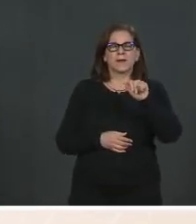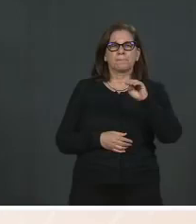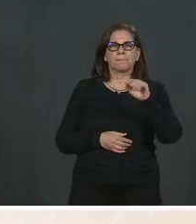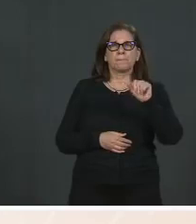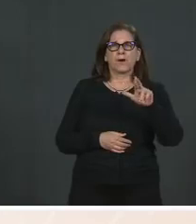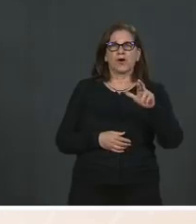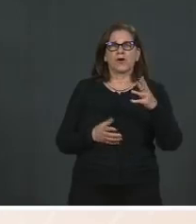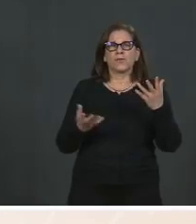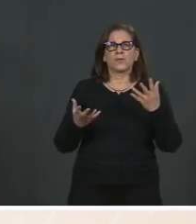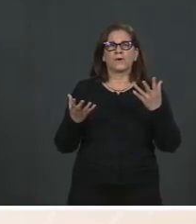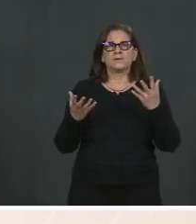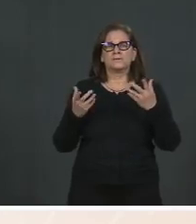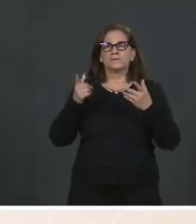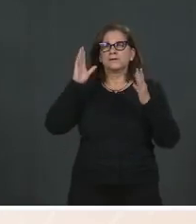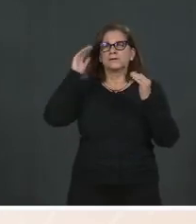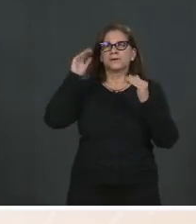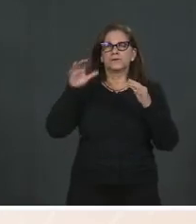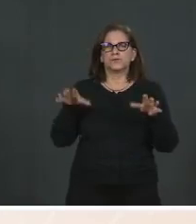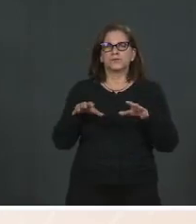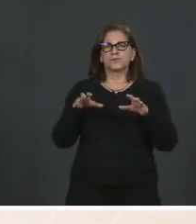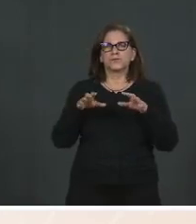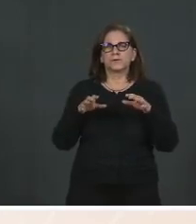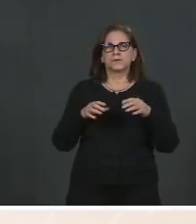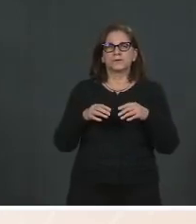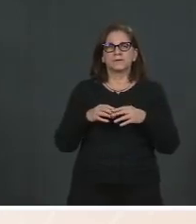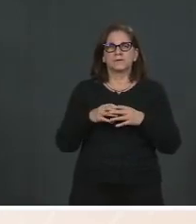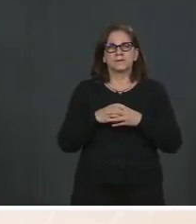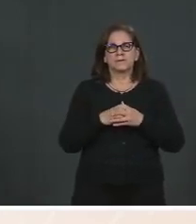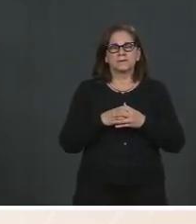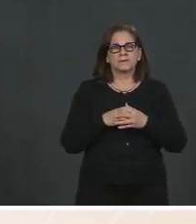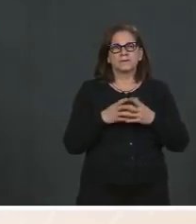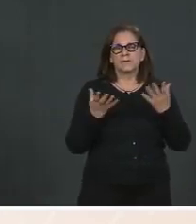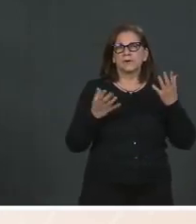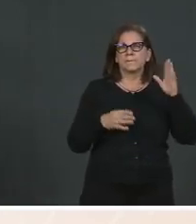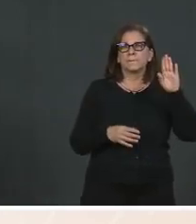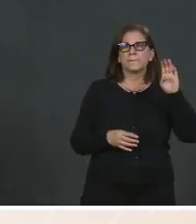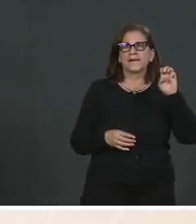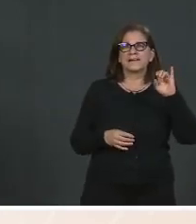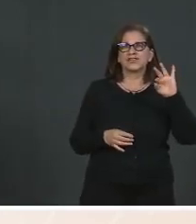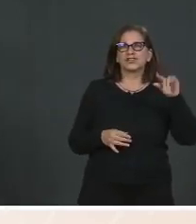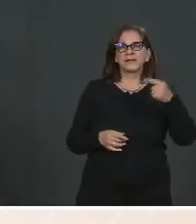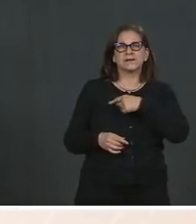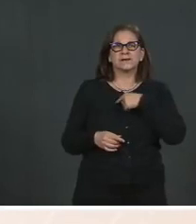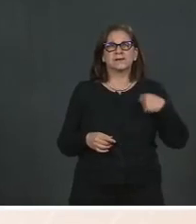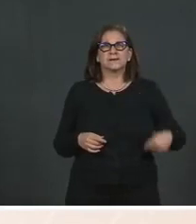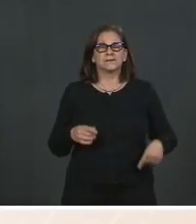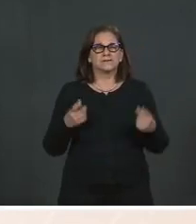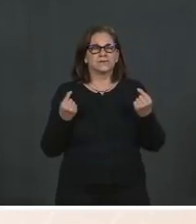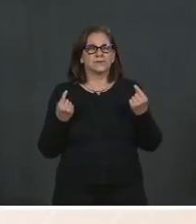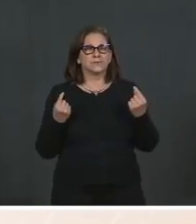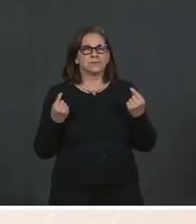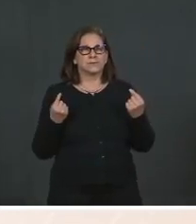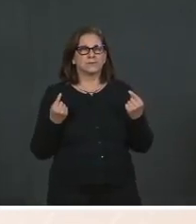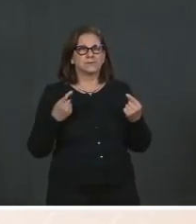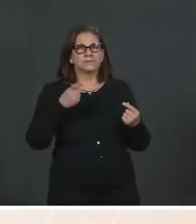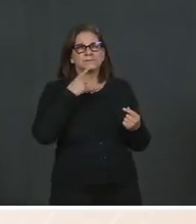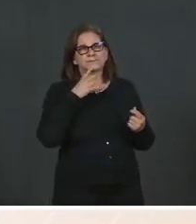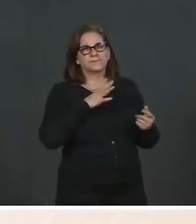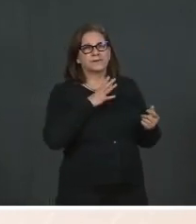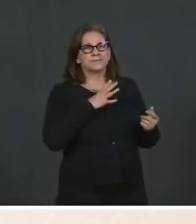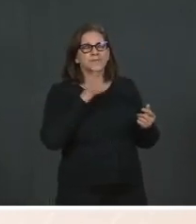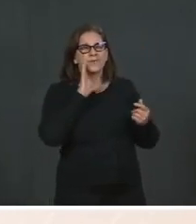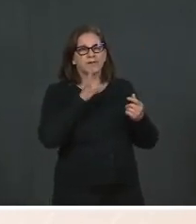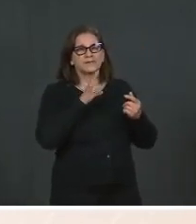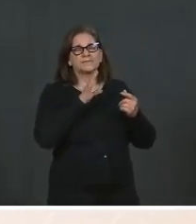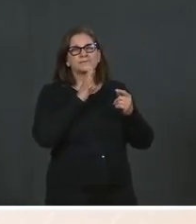do? What do we expect Beijing to do? Well, certainly when we engage with partners in the region, China is one of